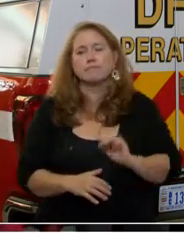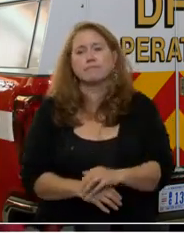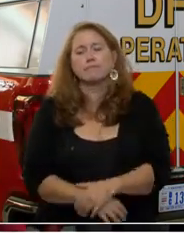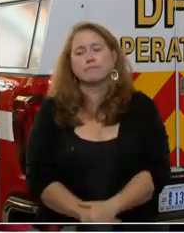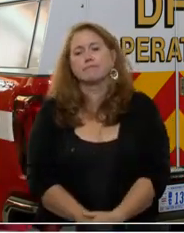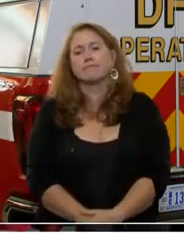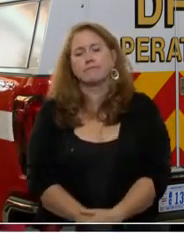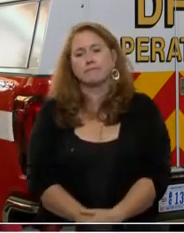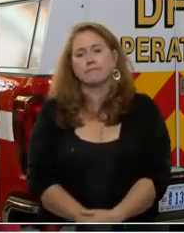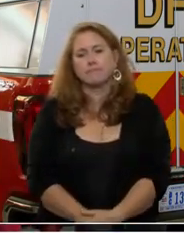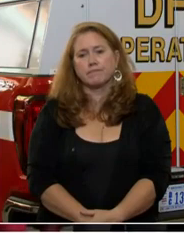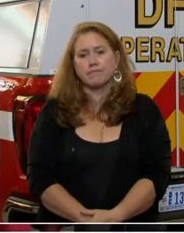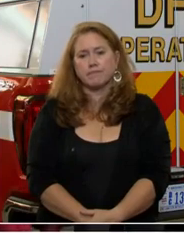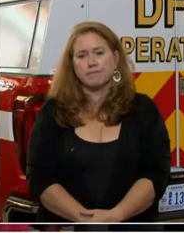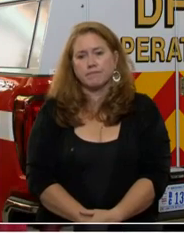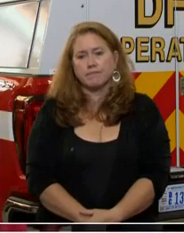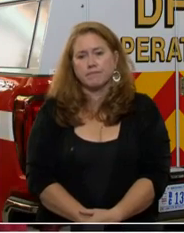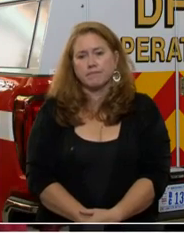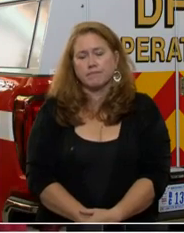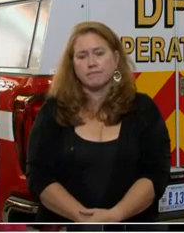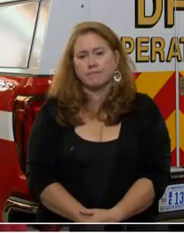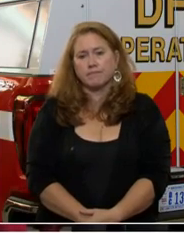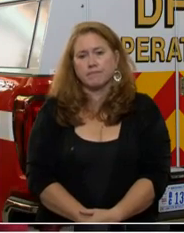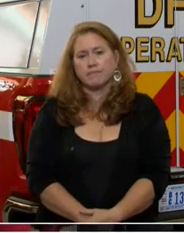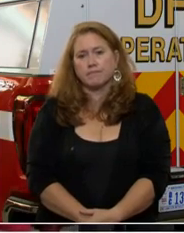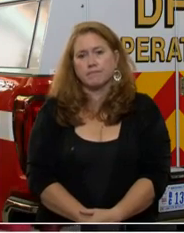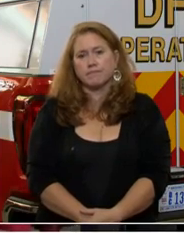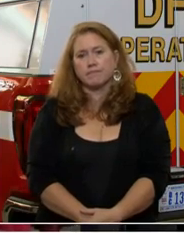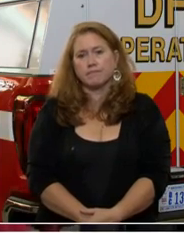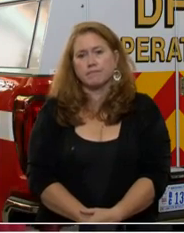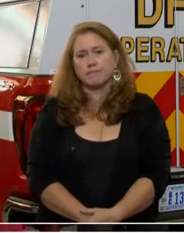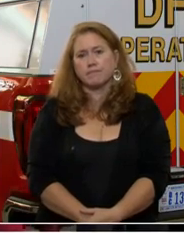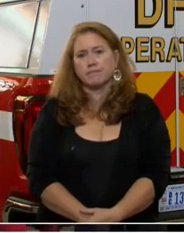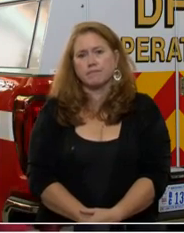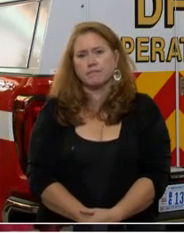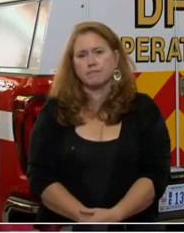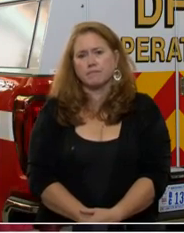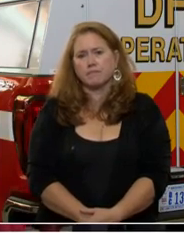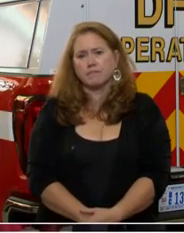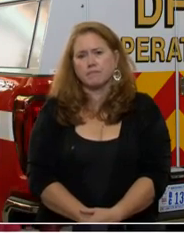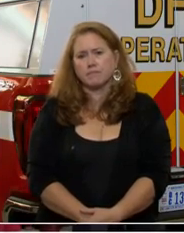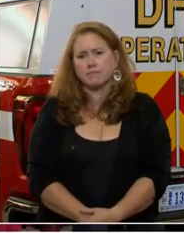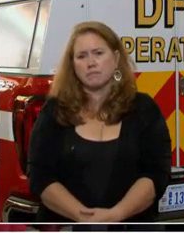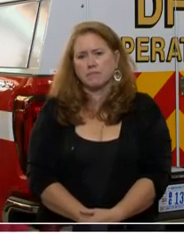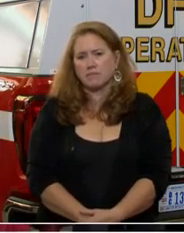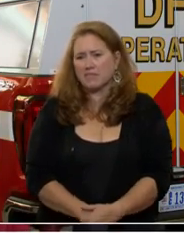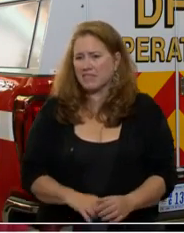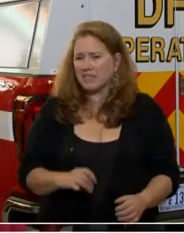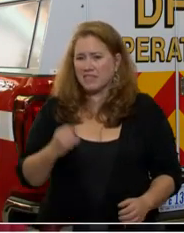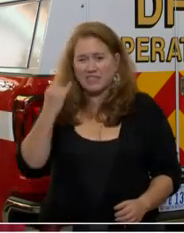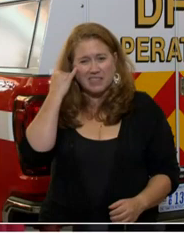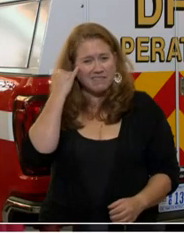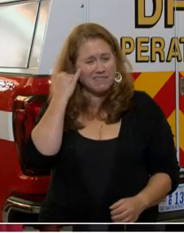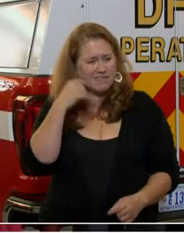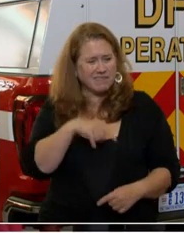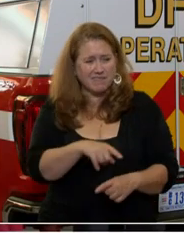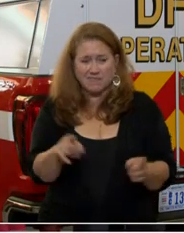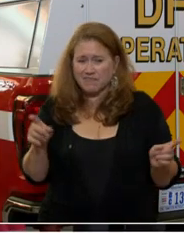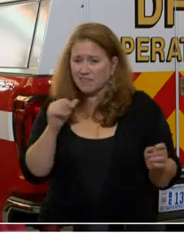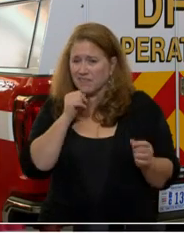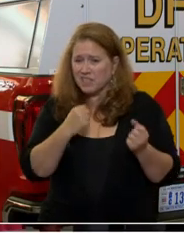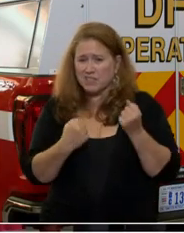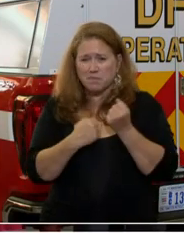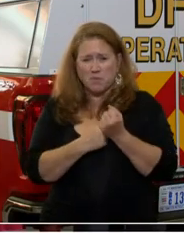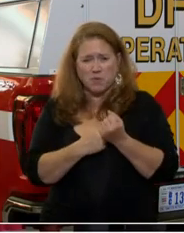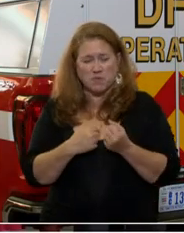Your support only strengthens our commitment to our core mission to preserve life and property here in the District of Columbia. It is a privilege to represent the